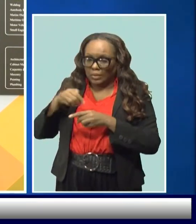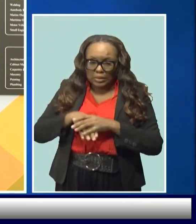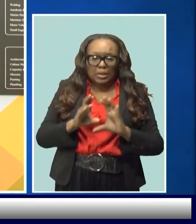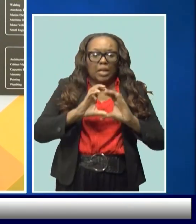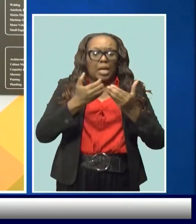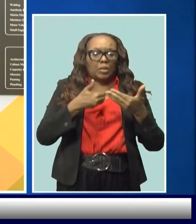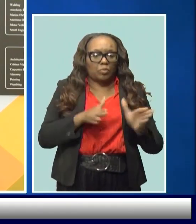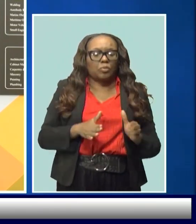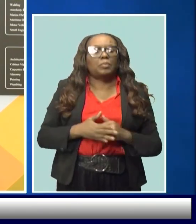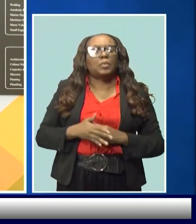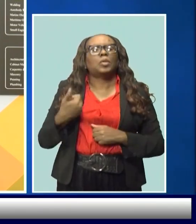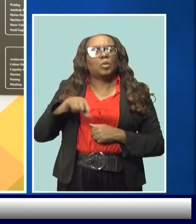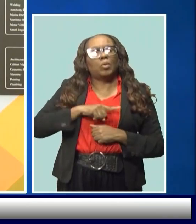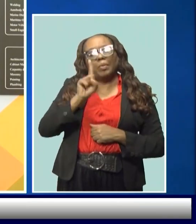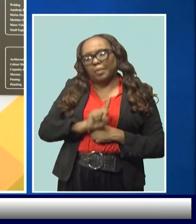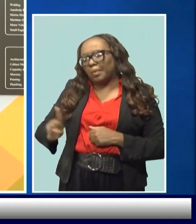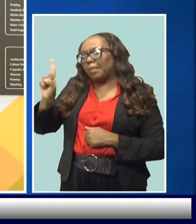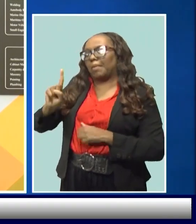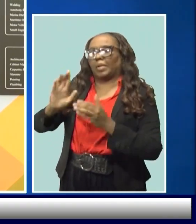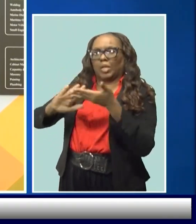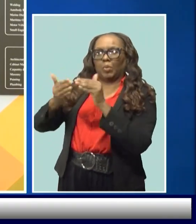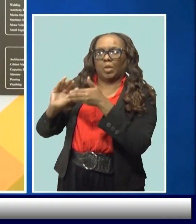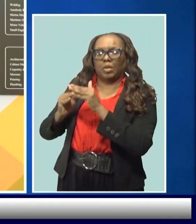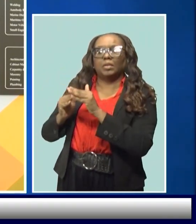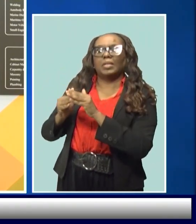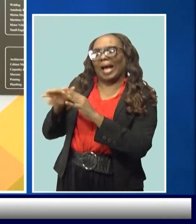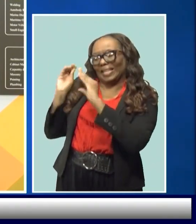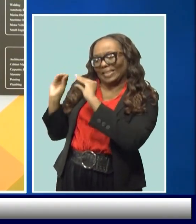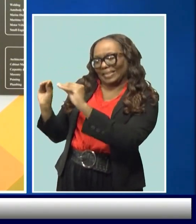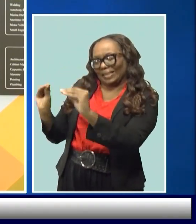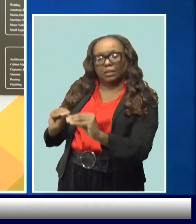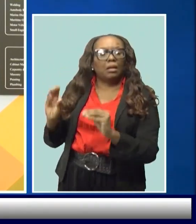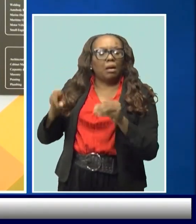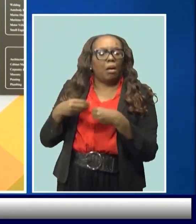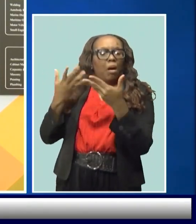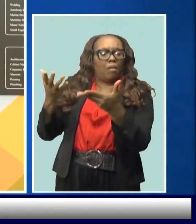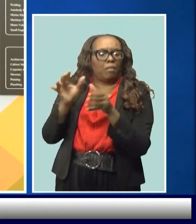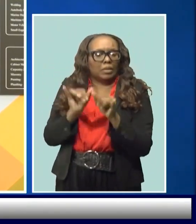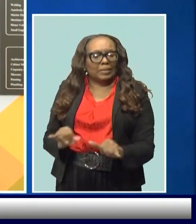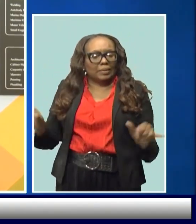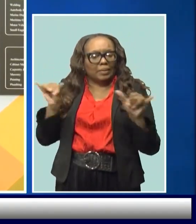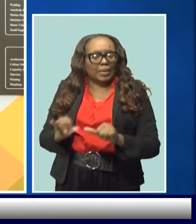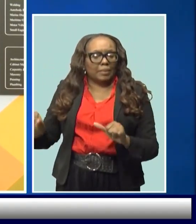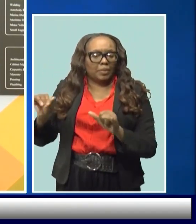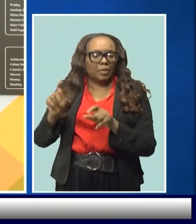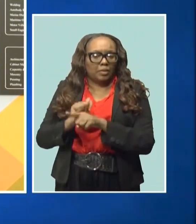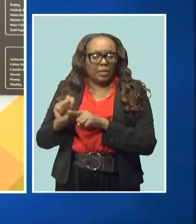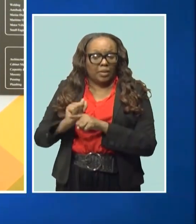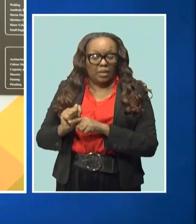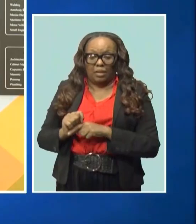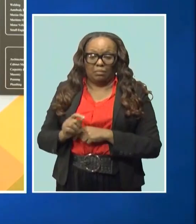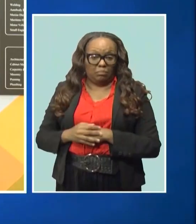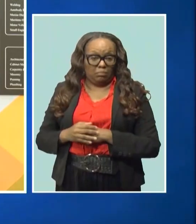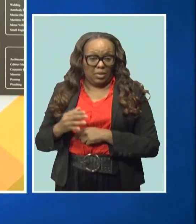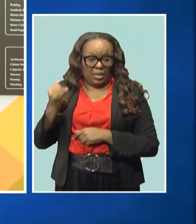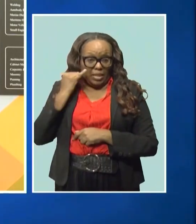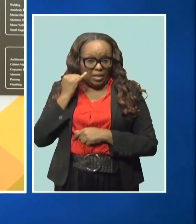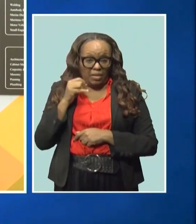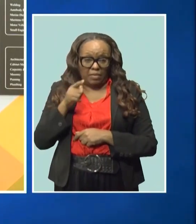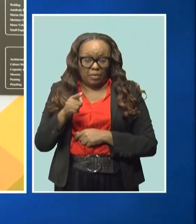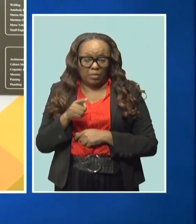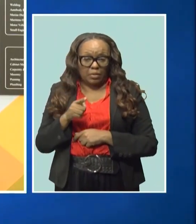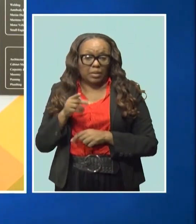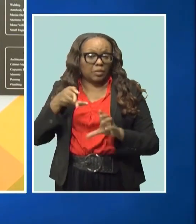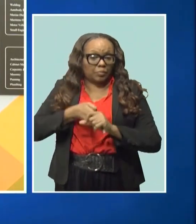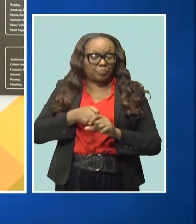is where we're taking this template into the community, offering the same type of training that if you came to SJPA on evenings or in the mornings that you